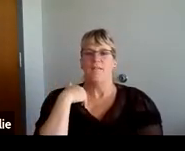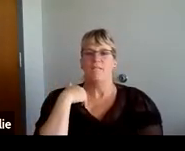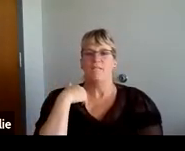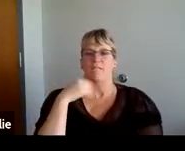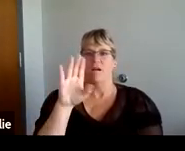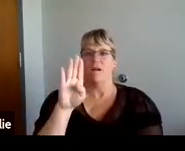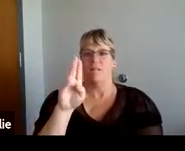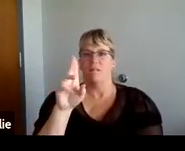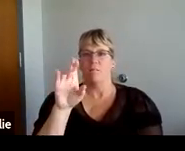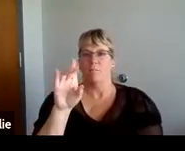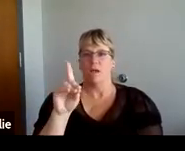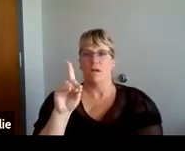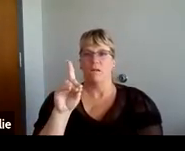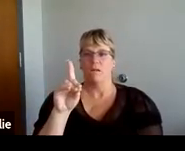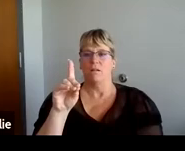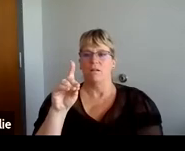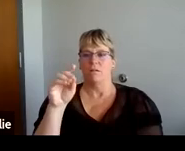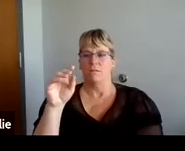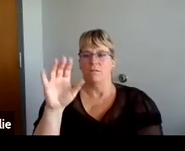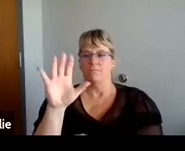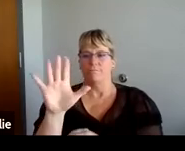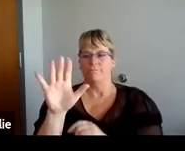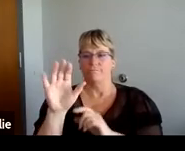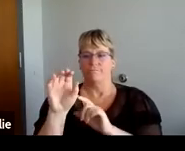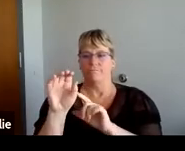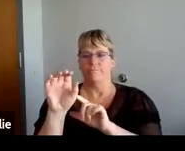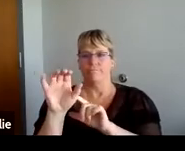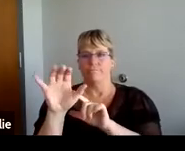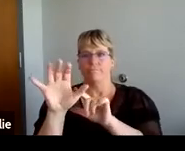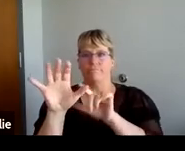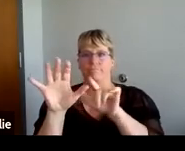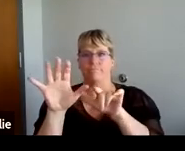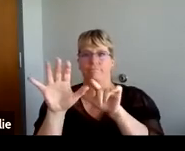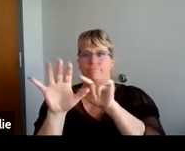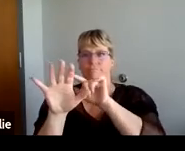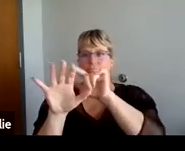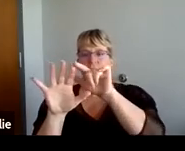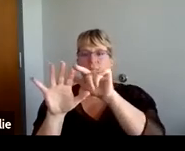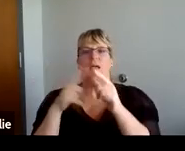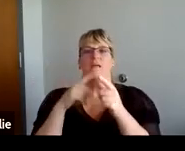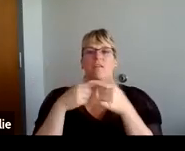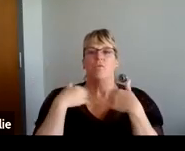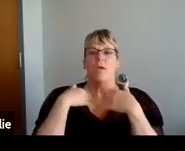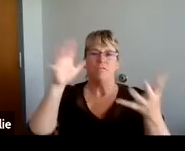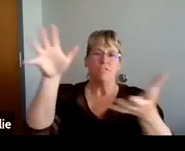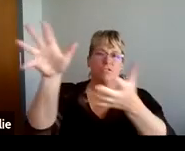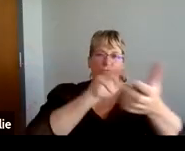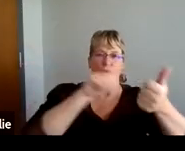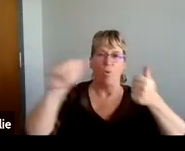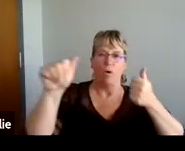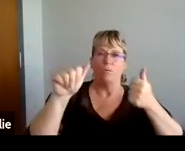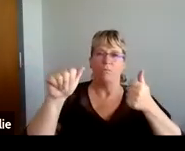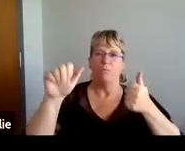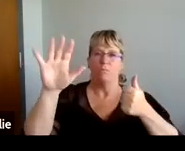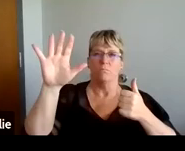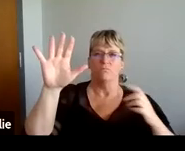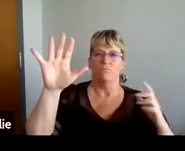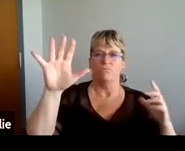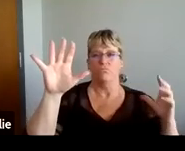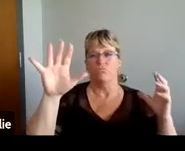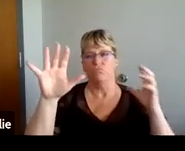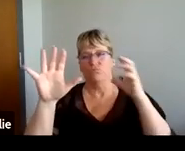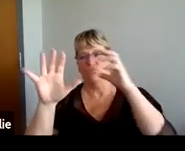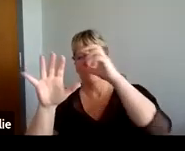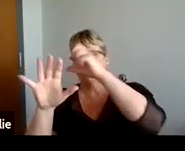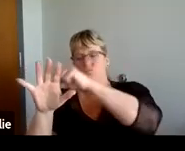are going to bloom and flourish. And then you have a big storm that comes through and presents a stressor to that